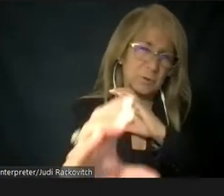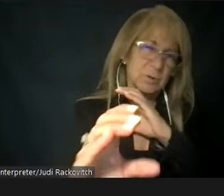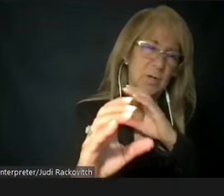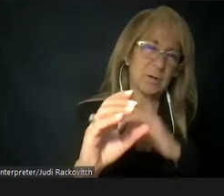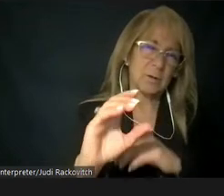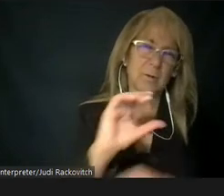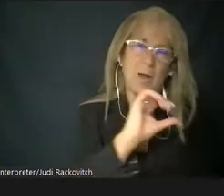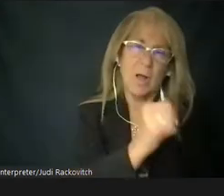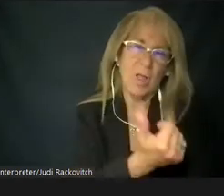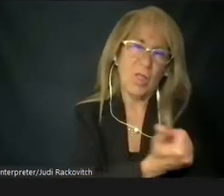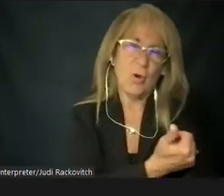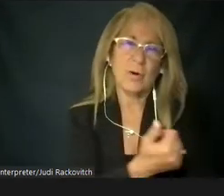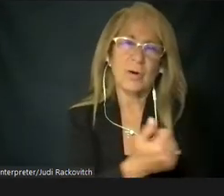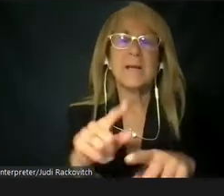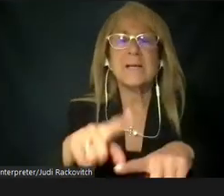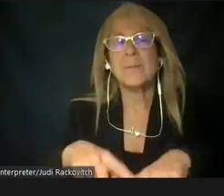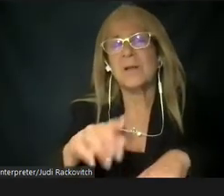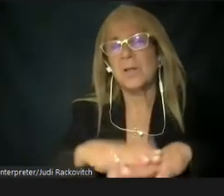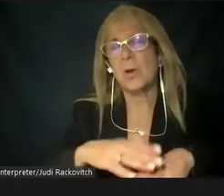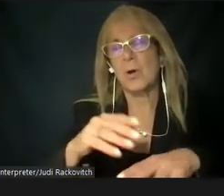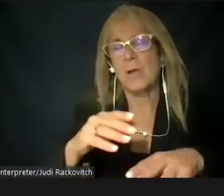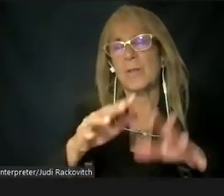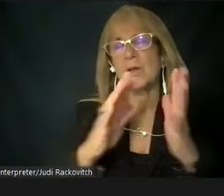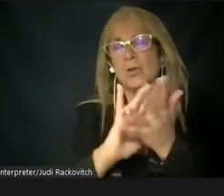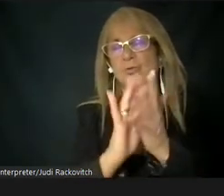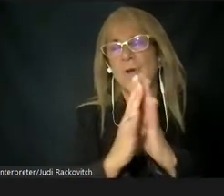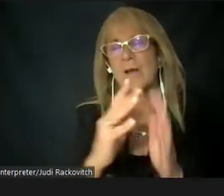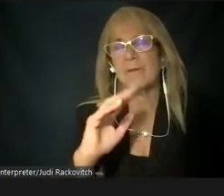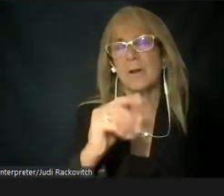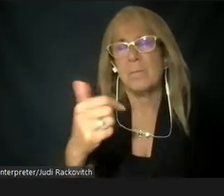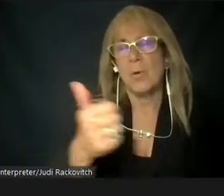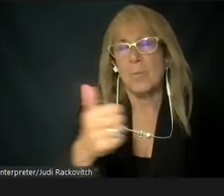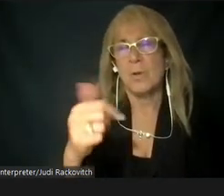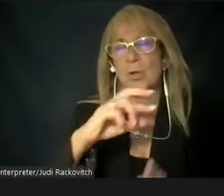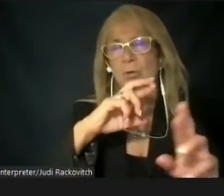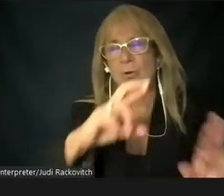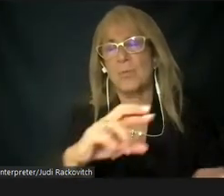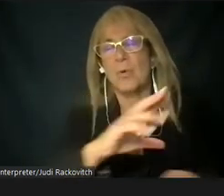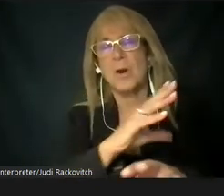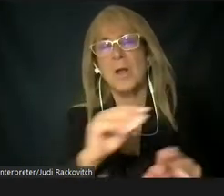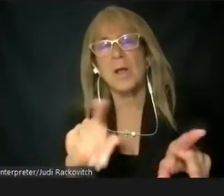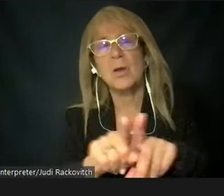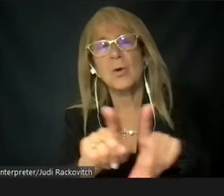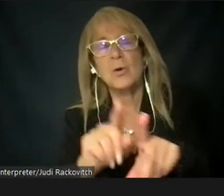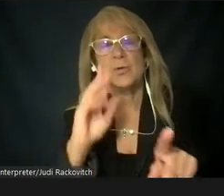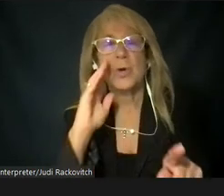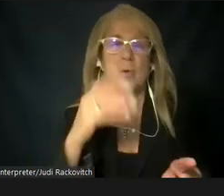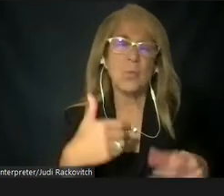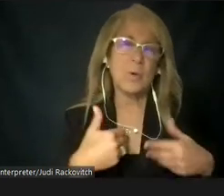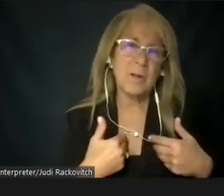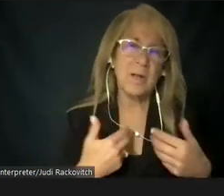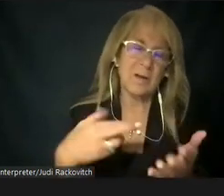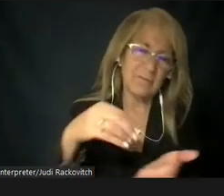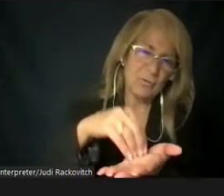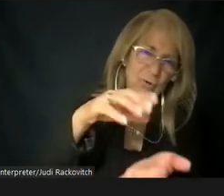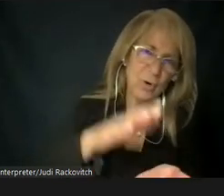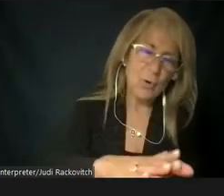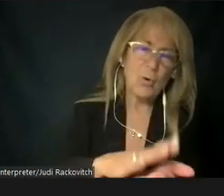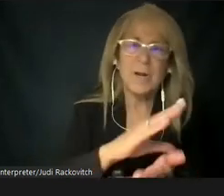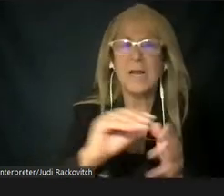the Traffic Mobility Review Board, and after a public hearing. There are mandatory post-implementation reporting and evaluation requirements.